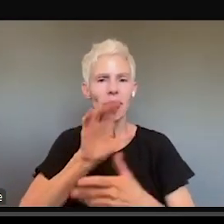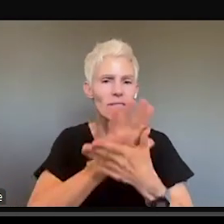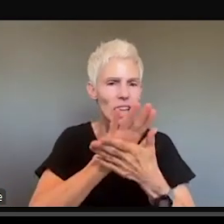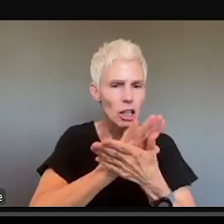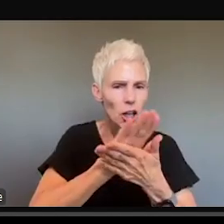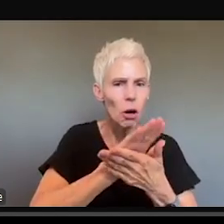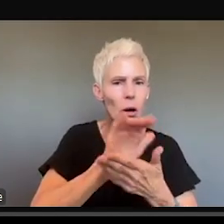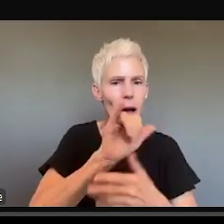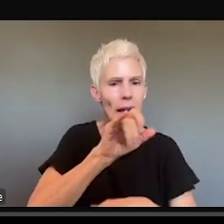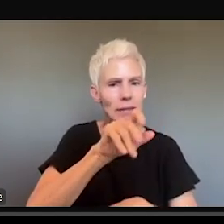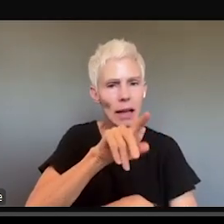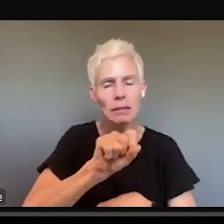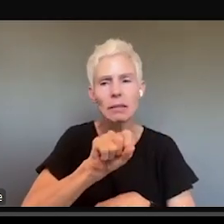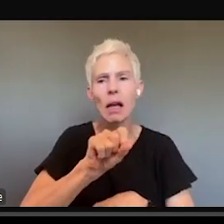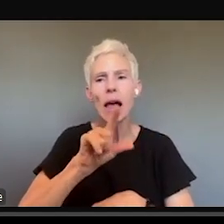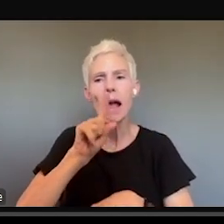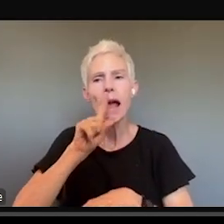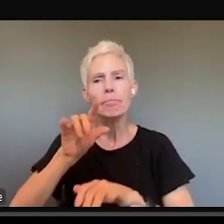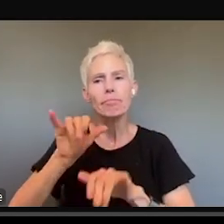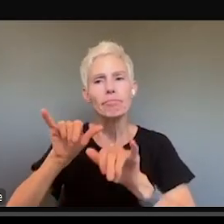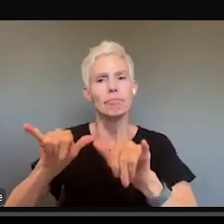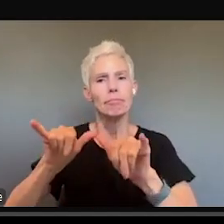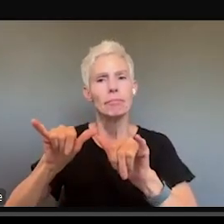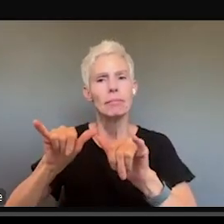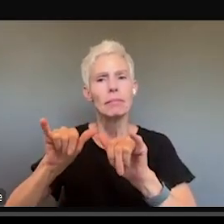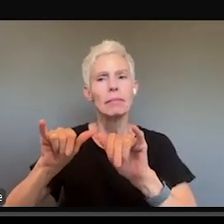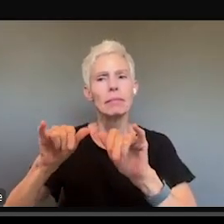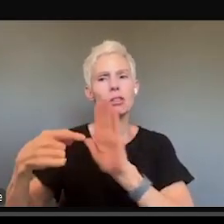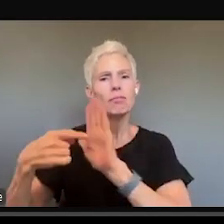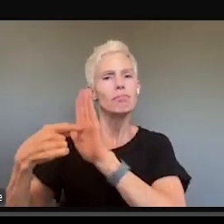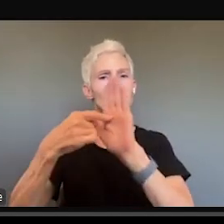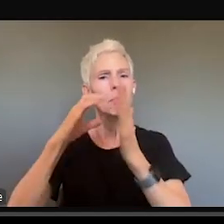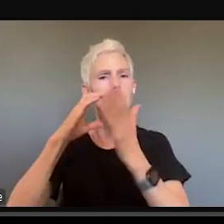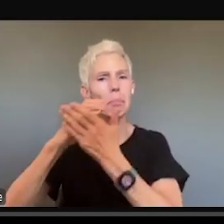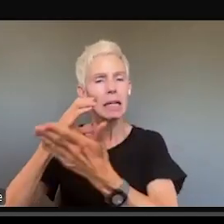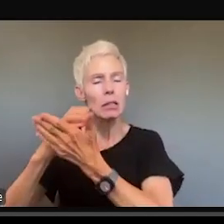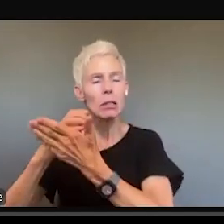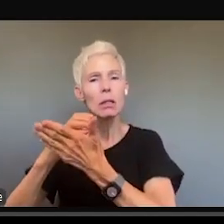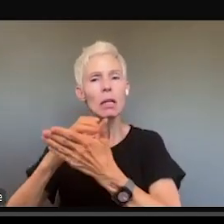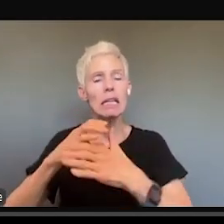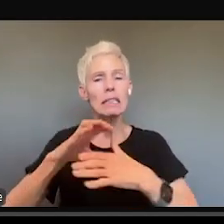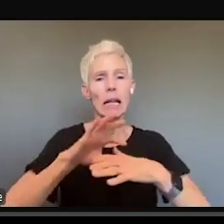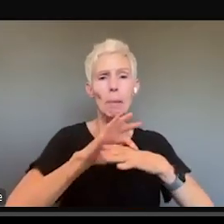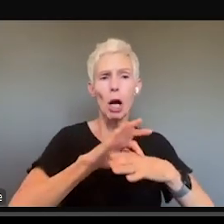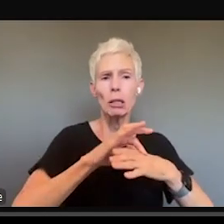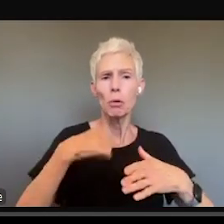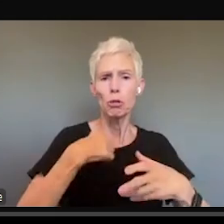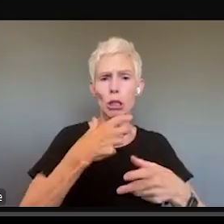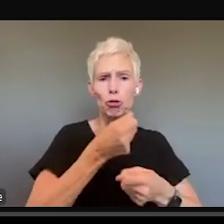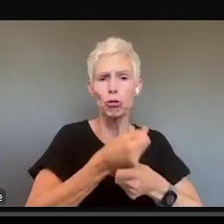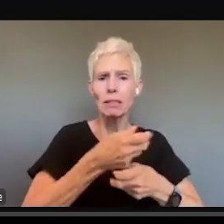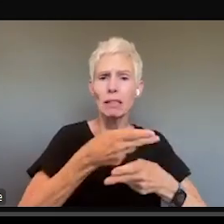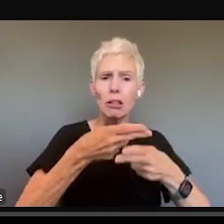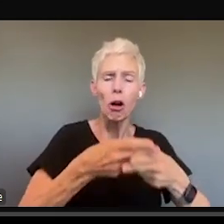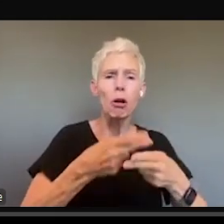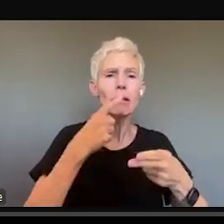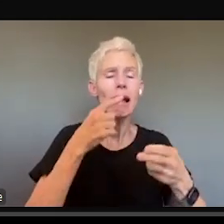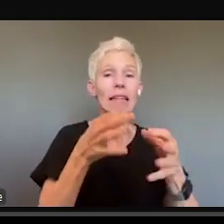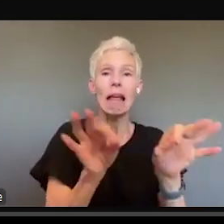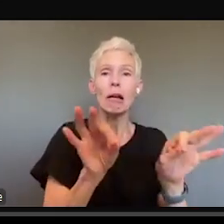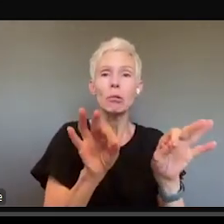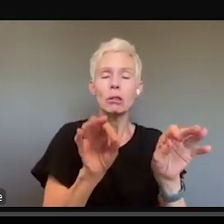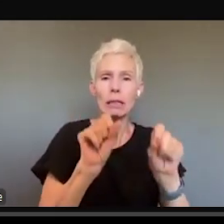and static display images, trusted content that we're calling things like language that can